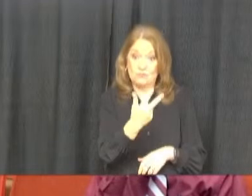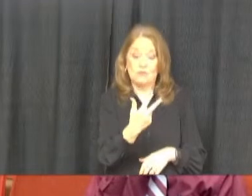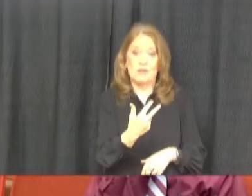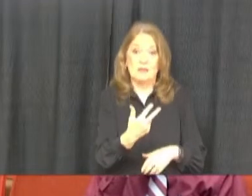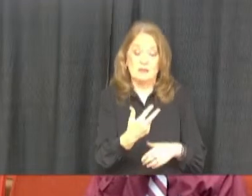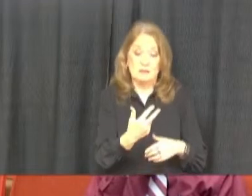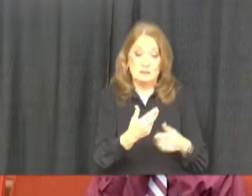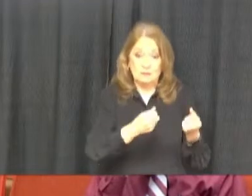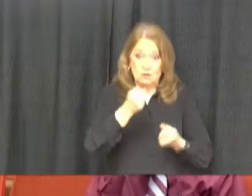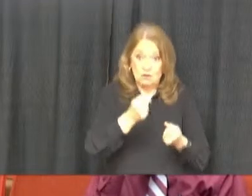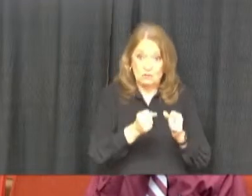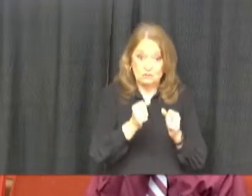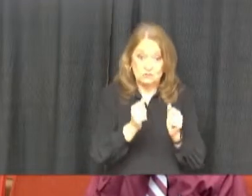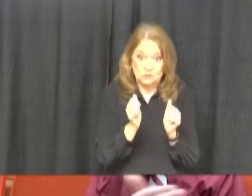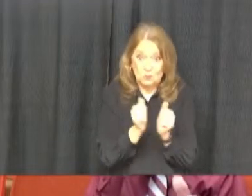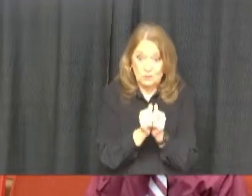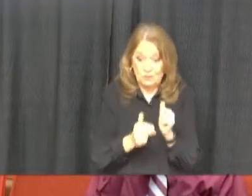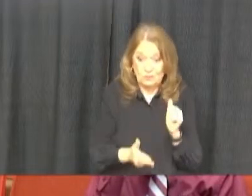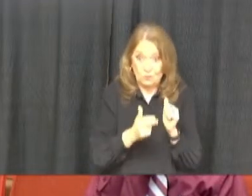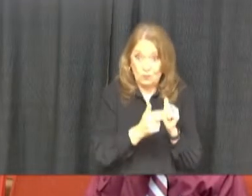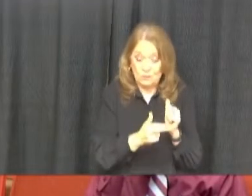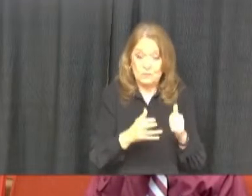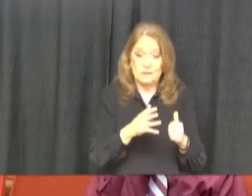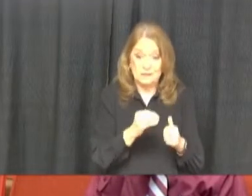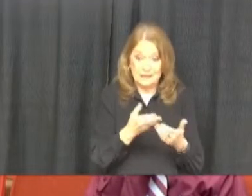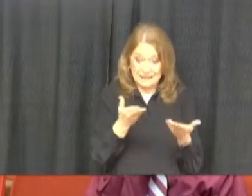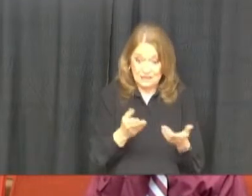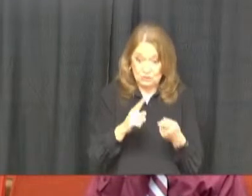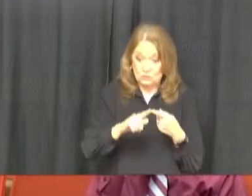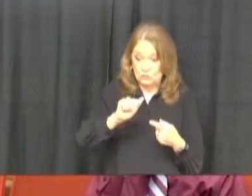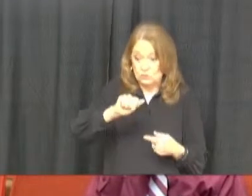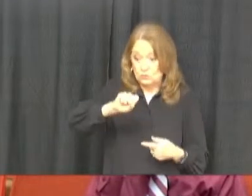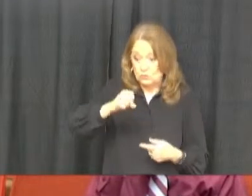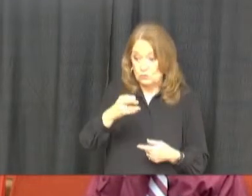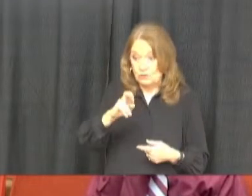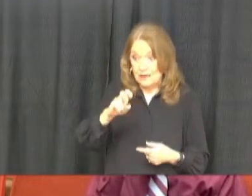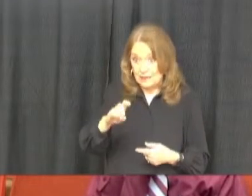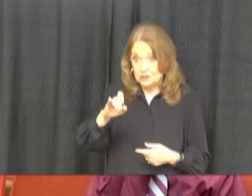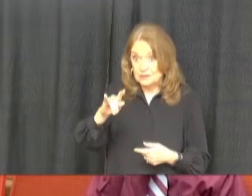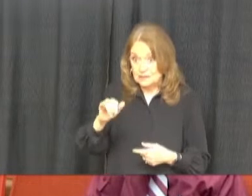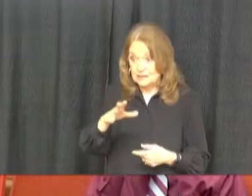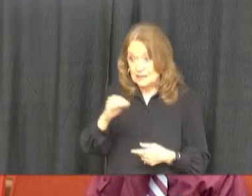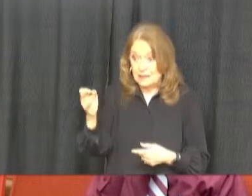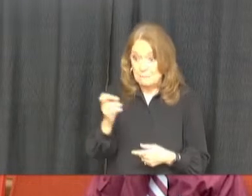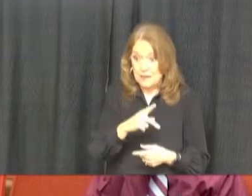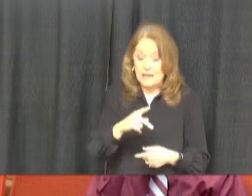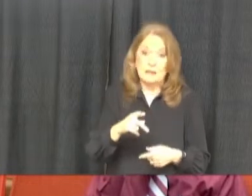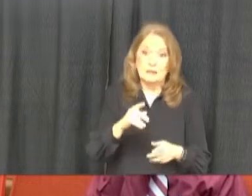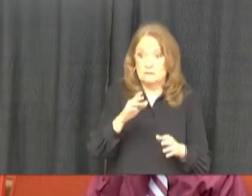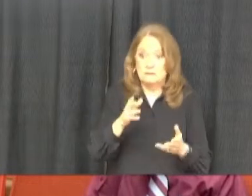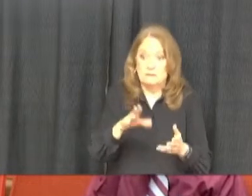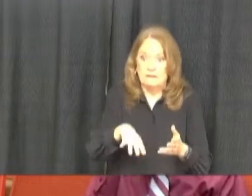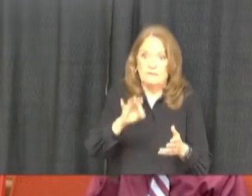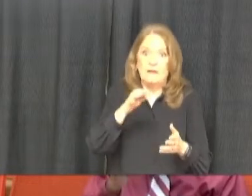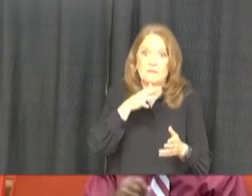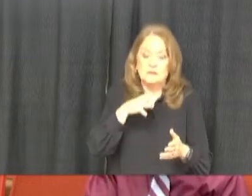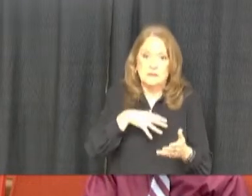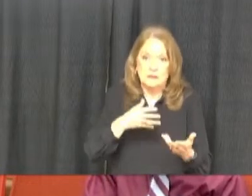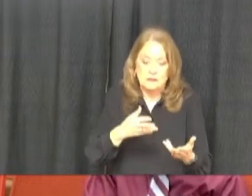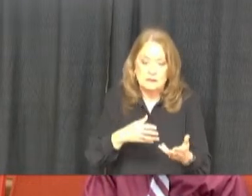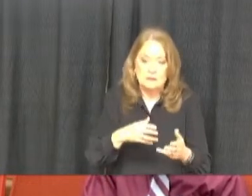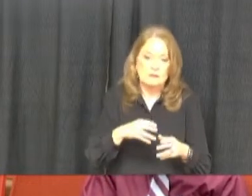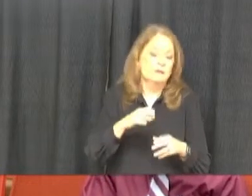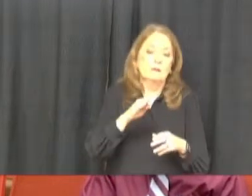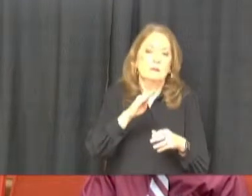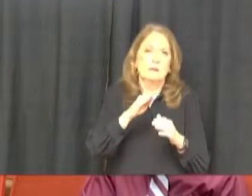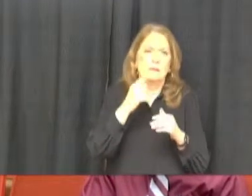weapon from here to Ashton City and back. And luckily, they located this lady out by